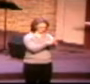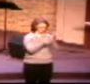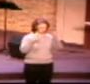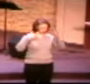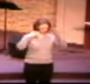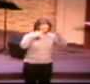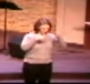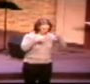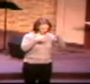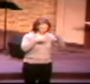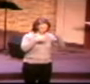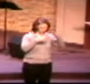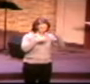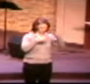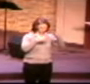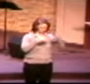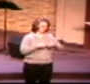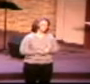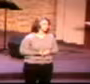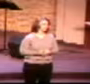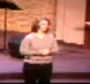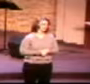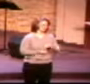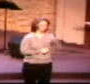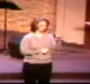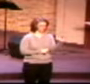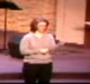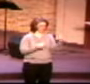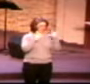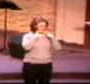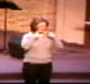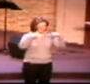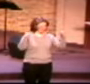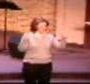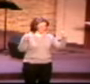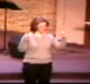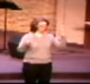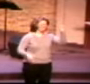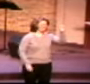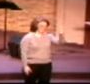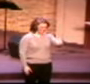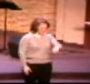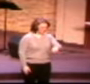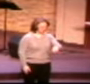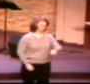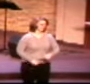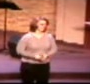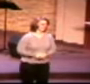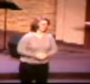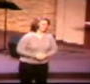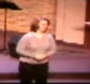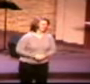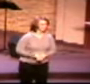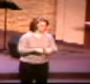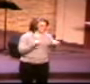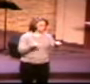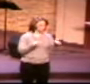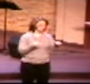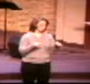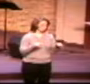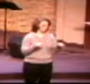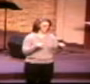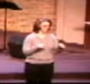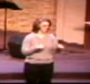around? And John's pronouncement is yes, it is